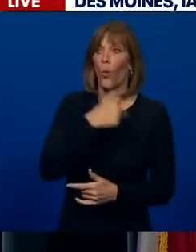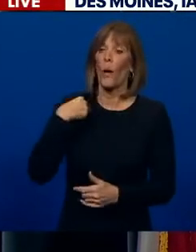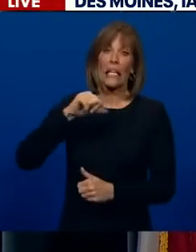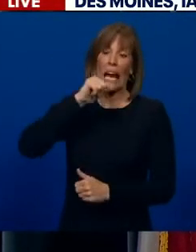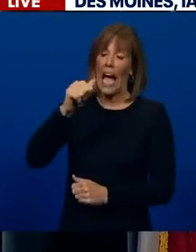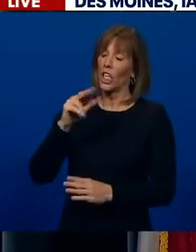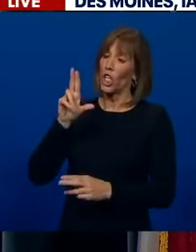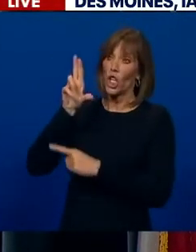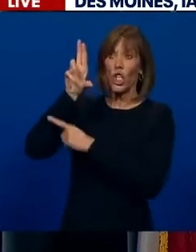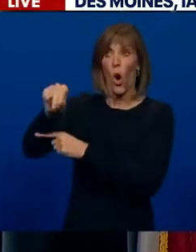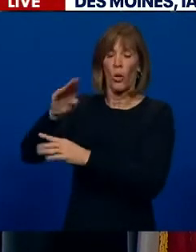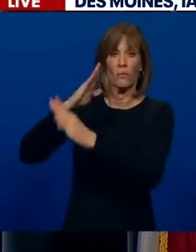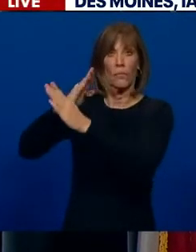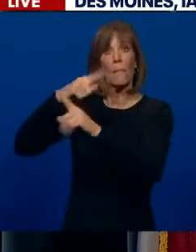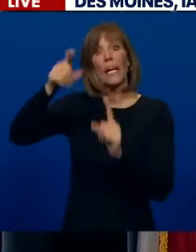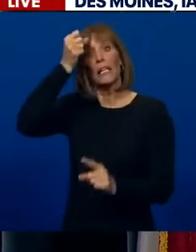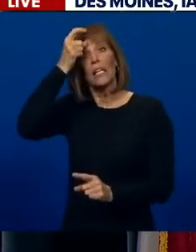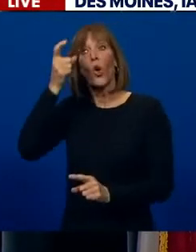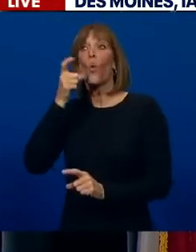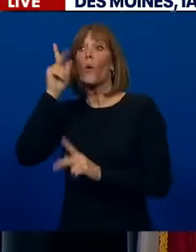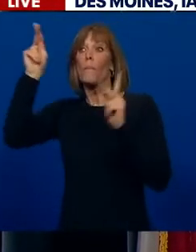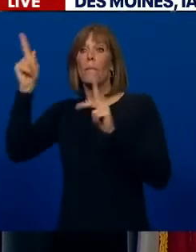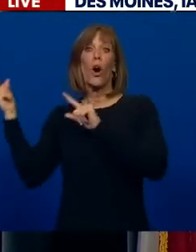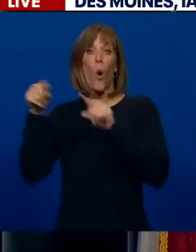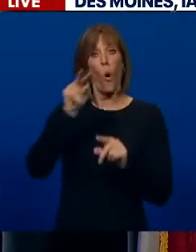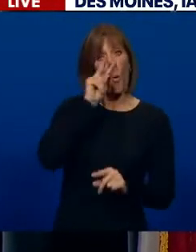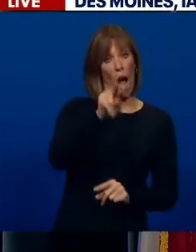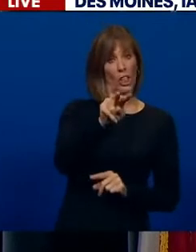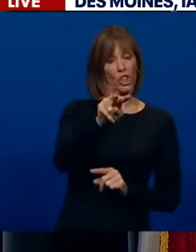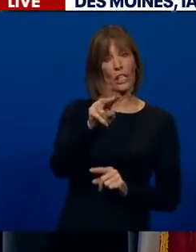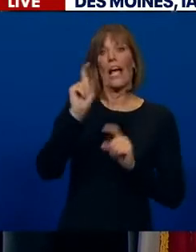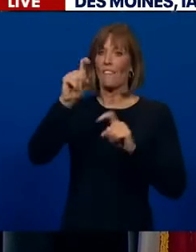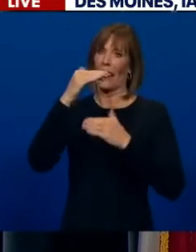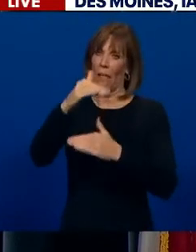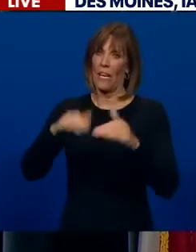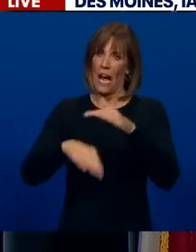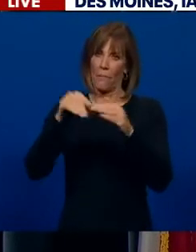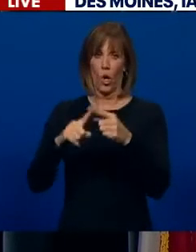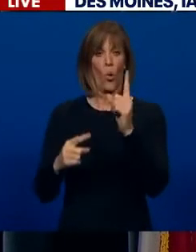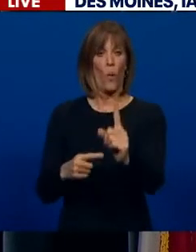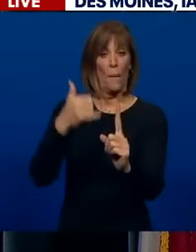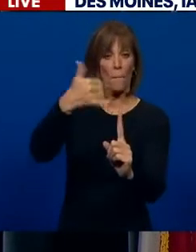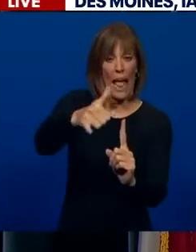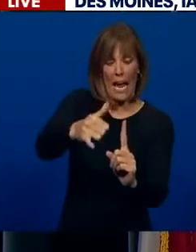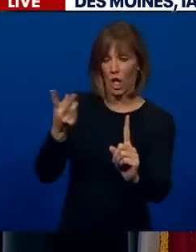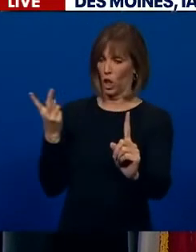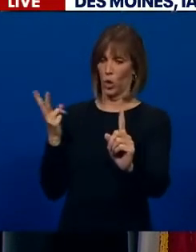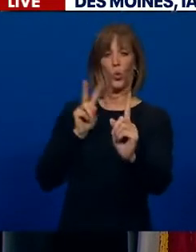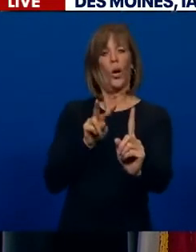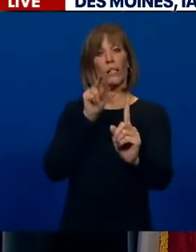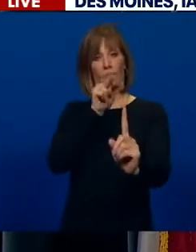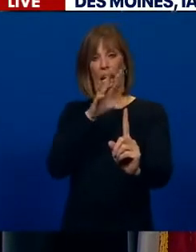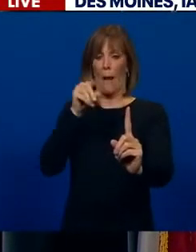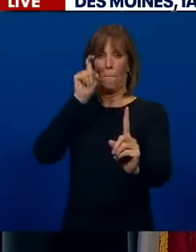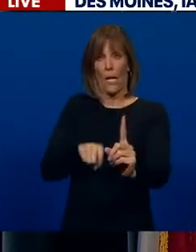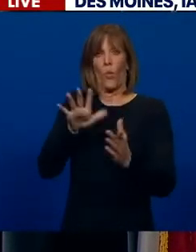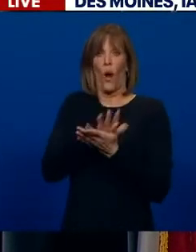prohibited, spectators at games or events are limited to 2 people per student and are required to wear a